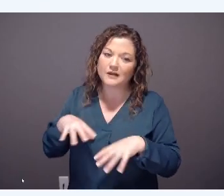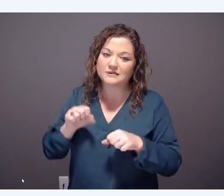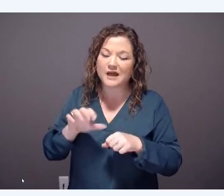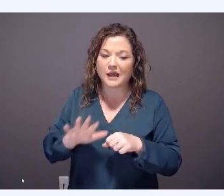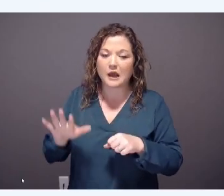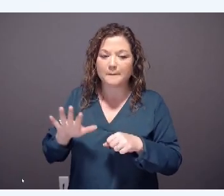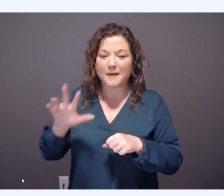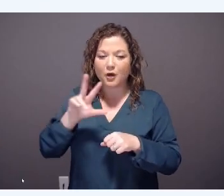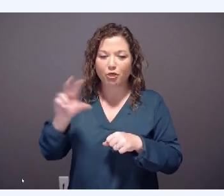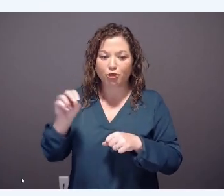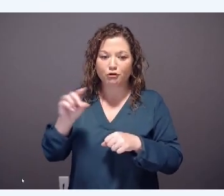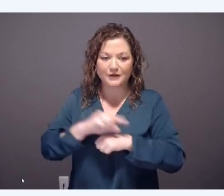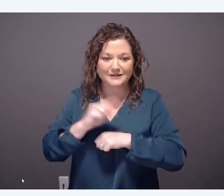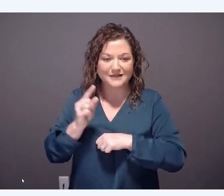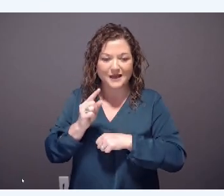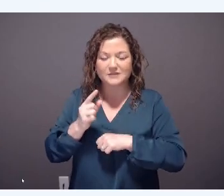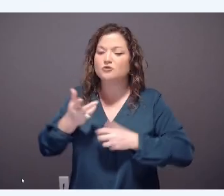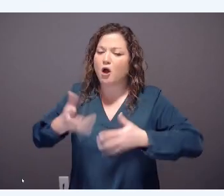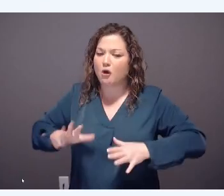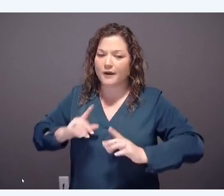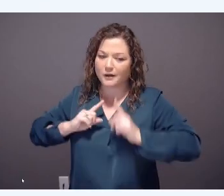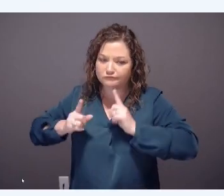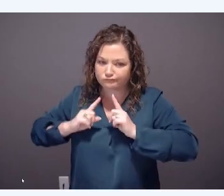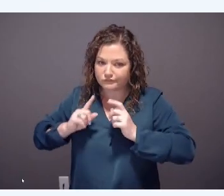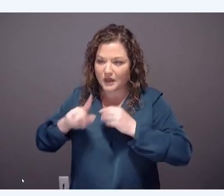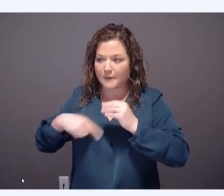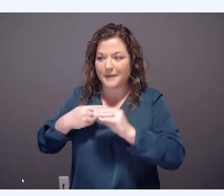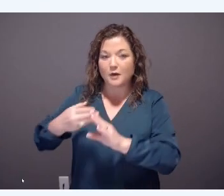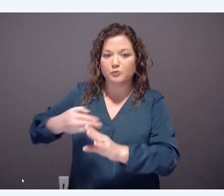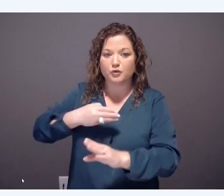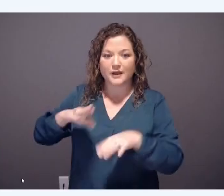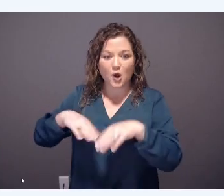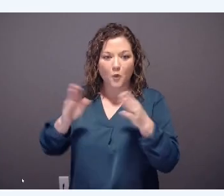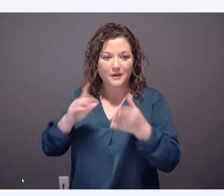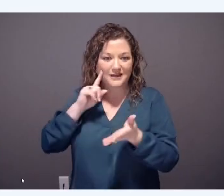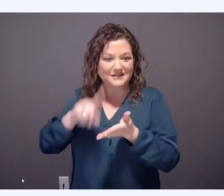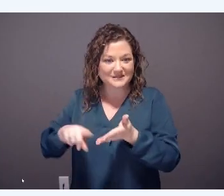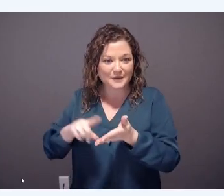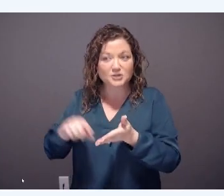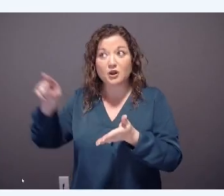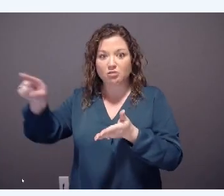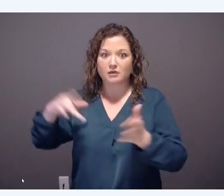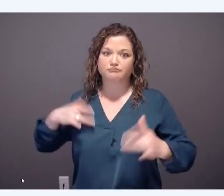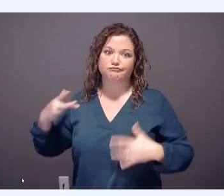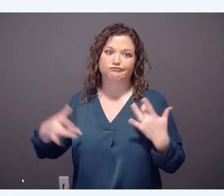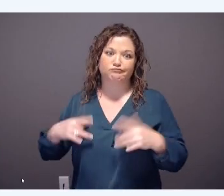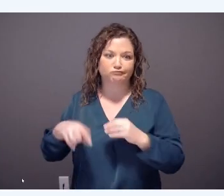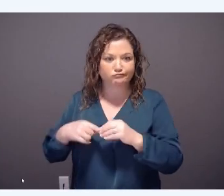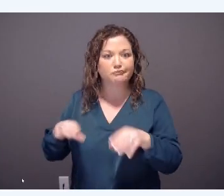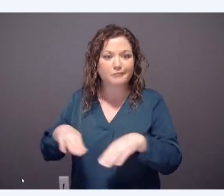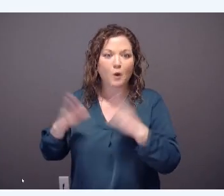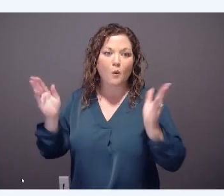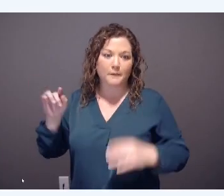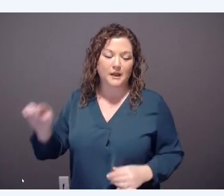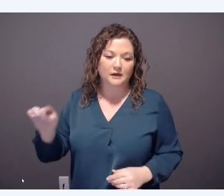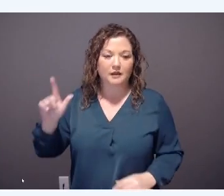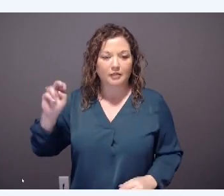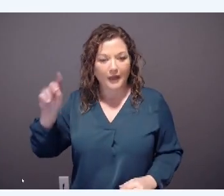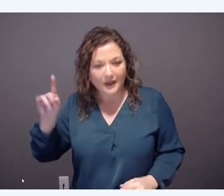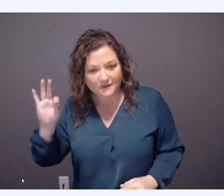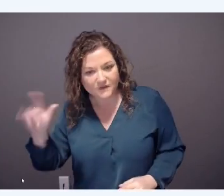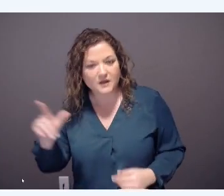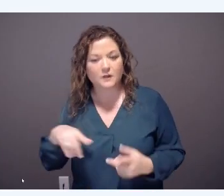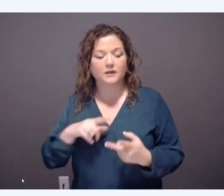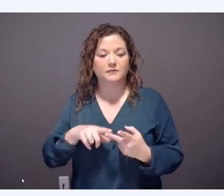opened dialogue with the TCEQ about the pre-opening inspection, and they're really excited about the facilities, both the landfill and the transfer station.